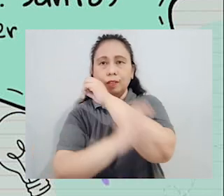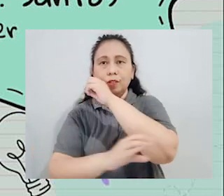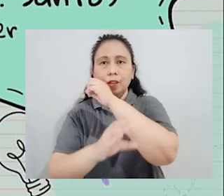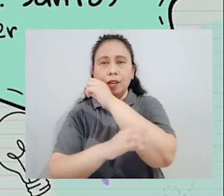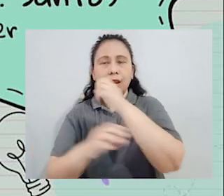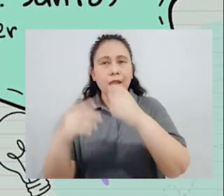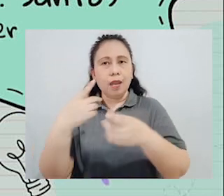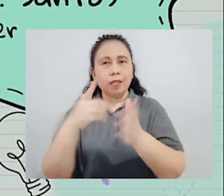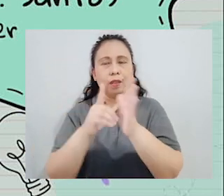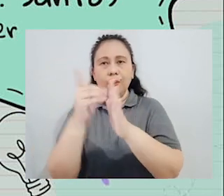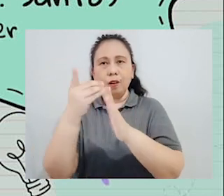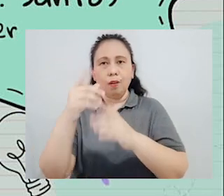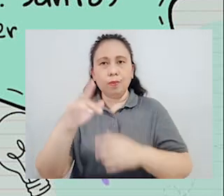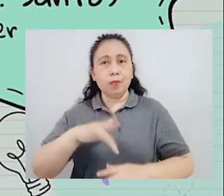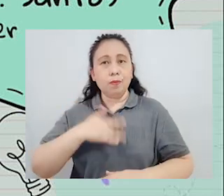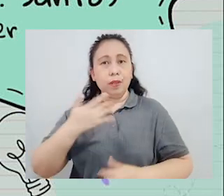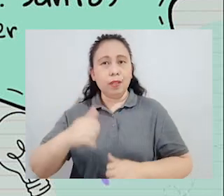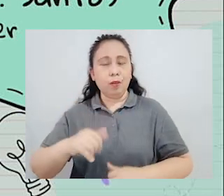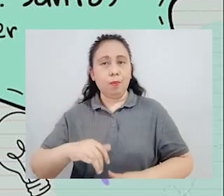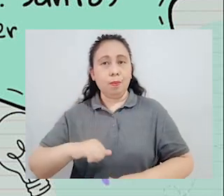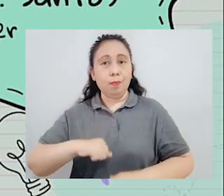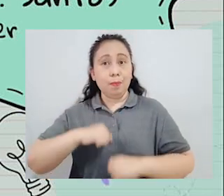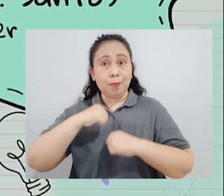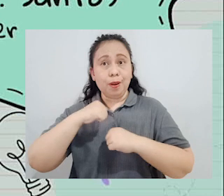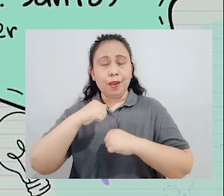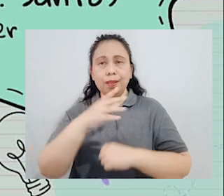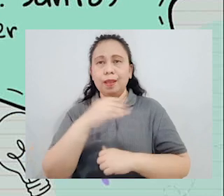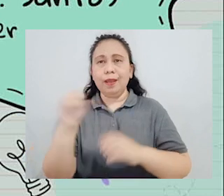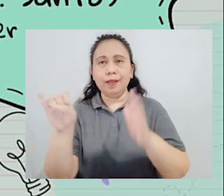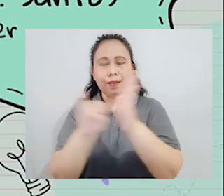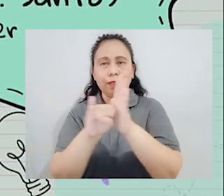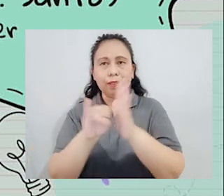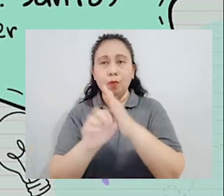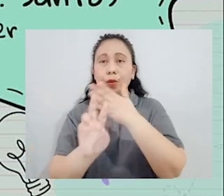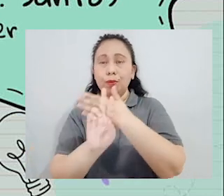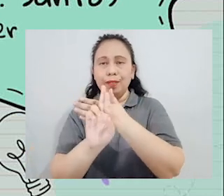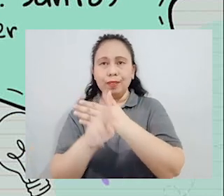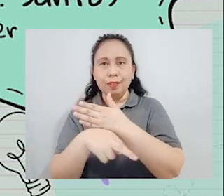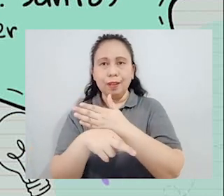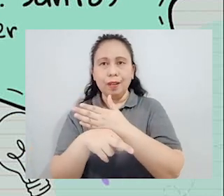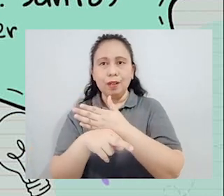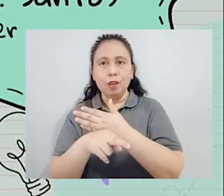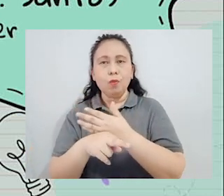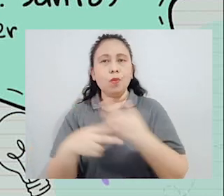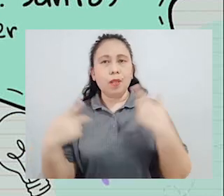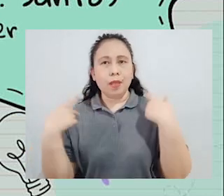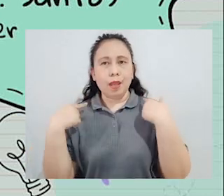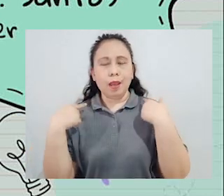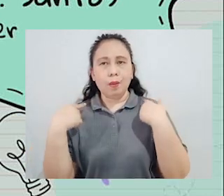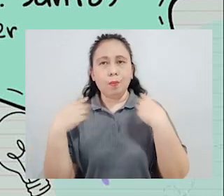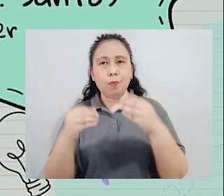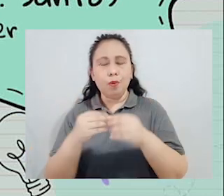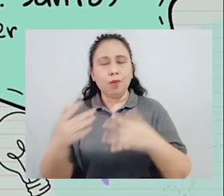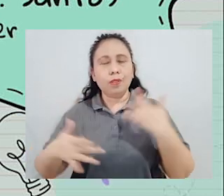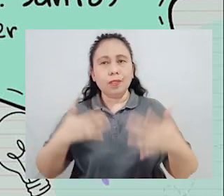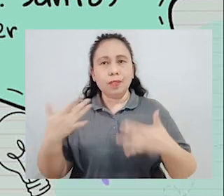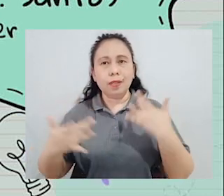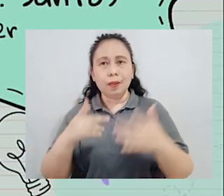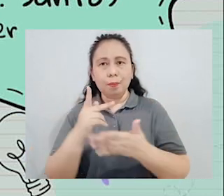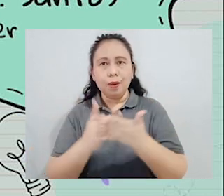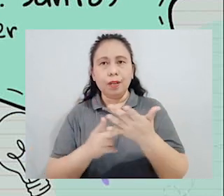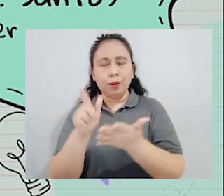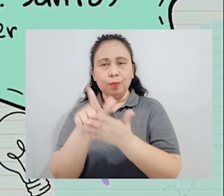our feeling of pride and identity. When we return, we will have the most exciting part of our